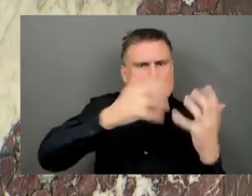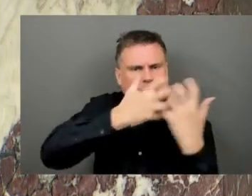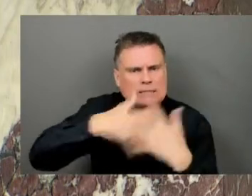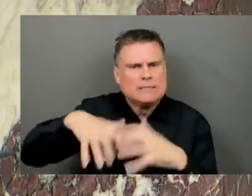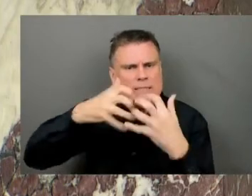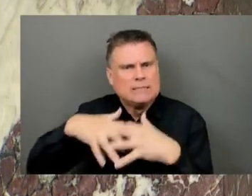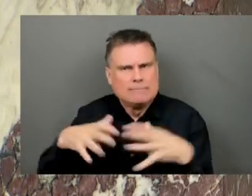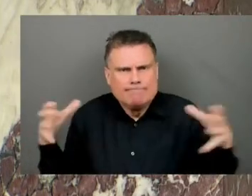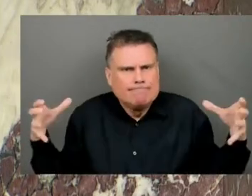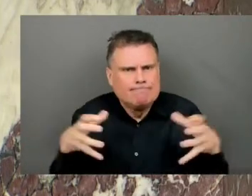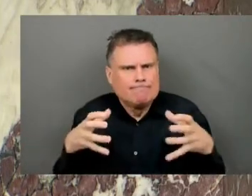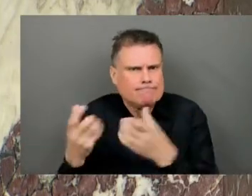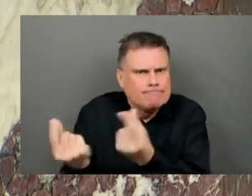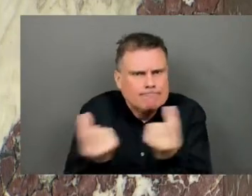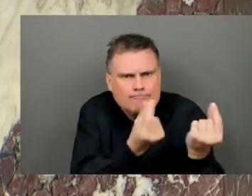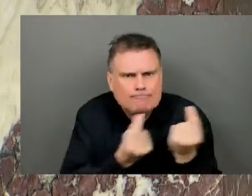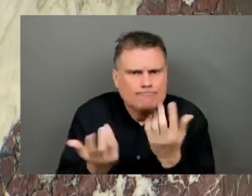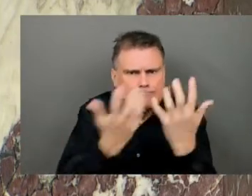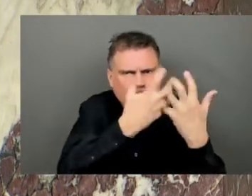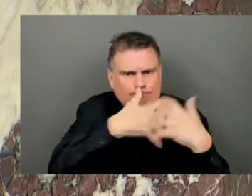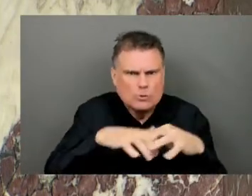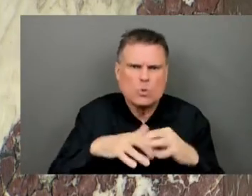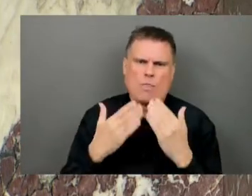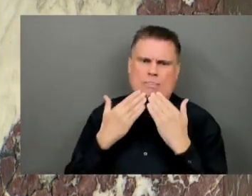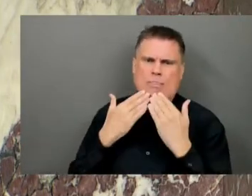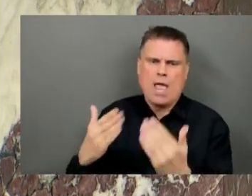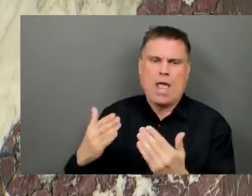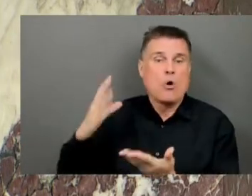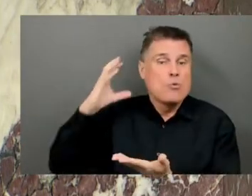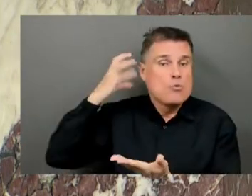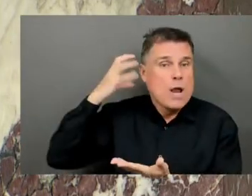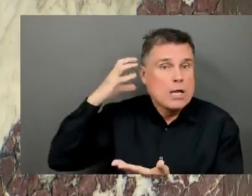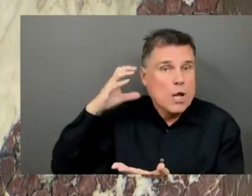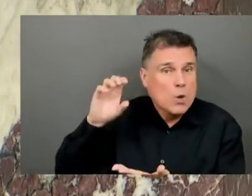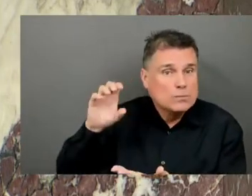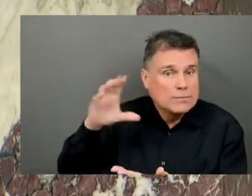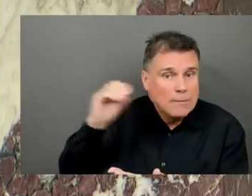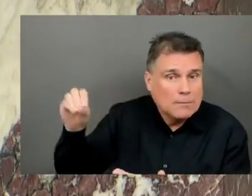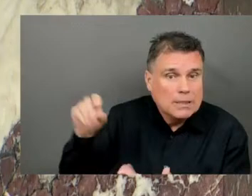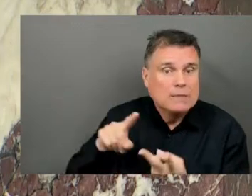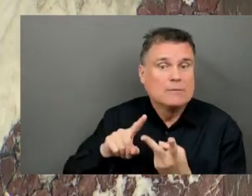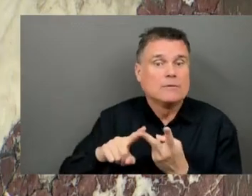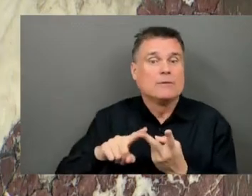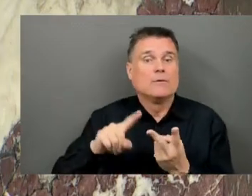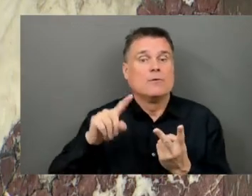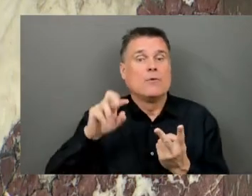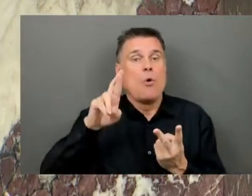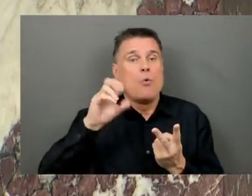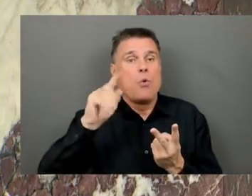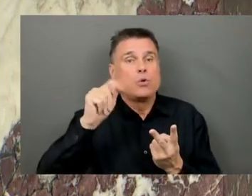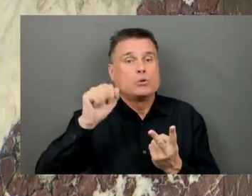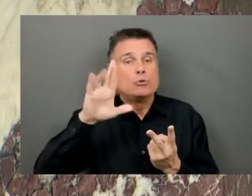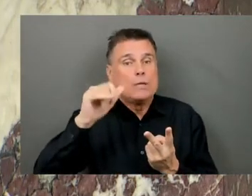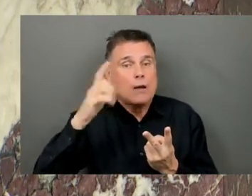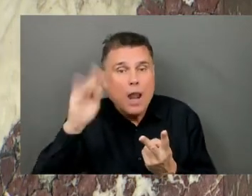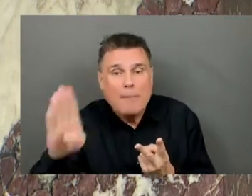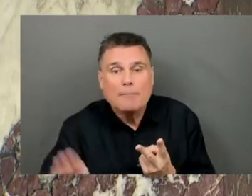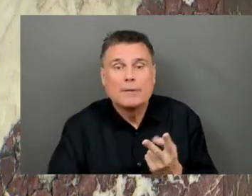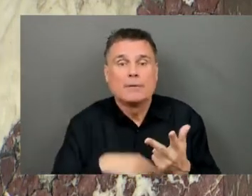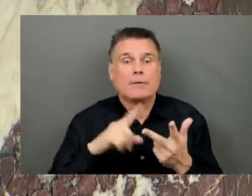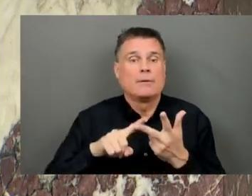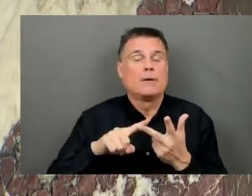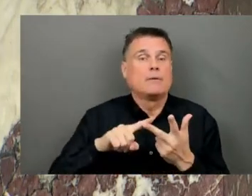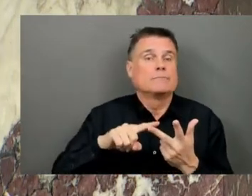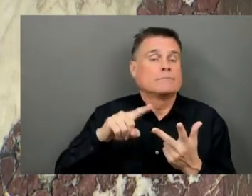FM, Associated Tire, the Rotary Club of Campbell River London Drugs, Campbell River Save-On Foods, Campbell River